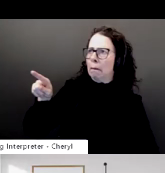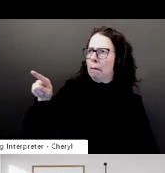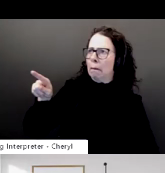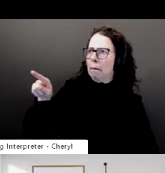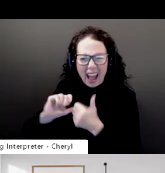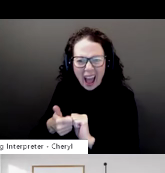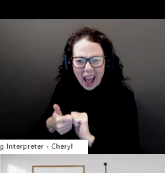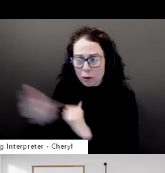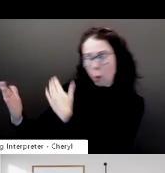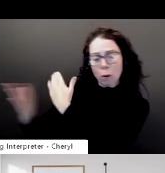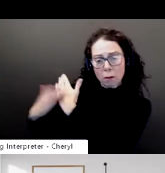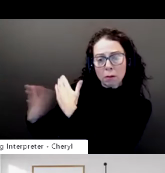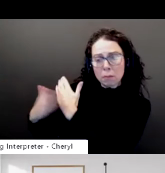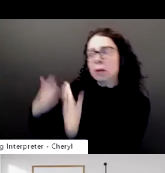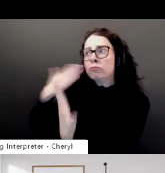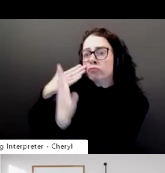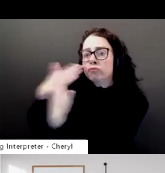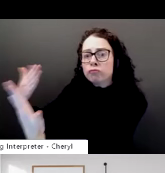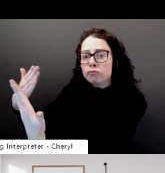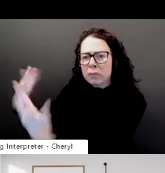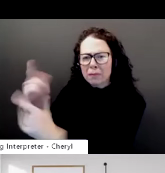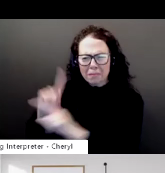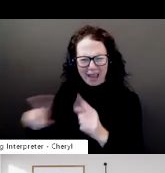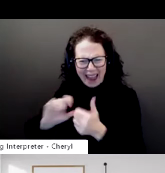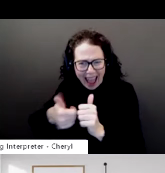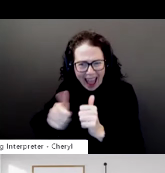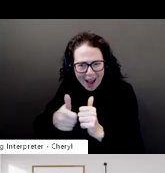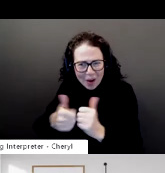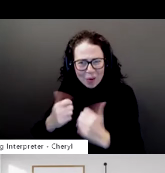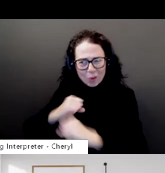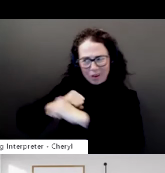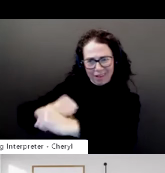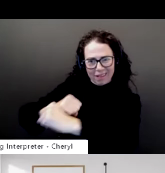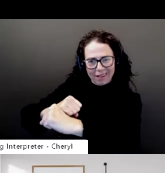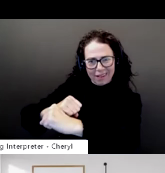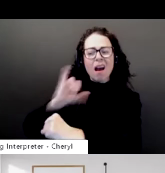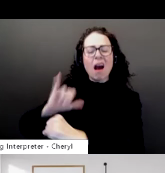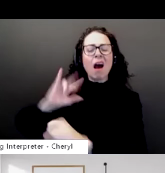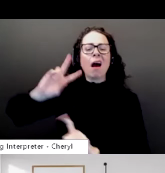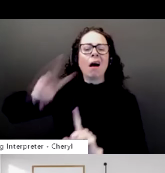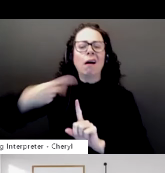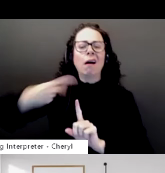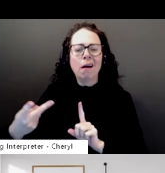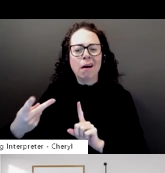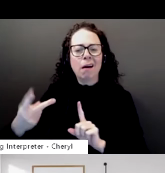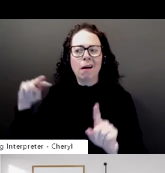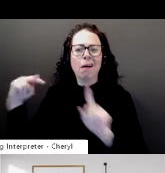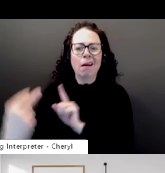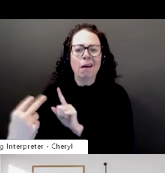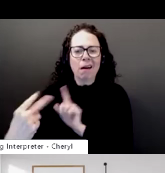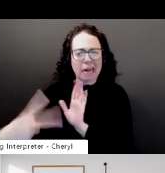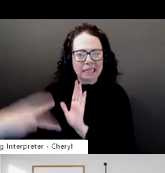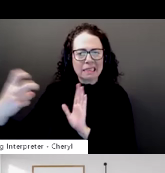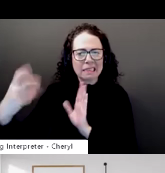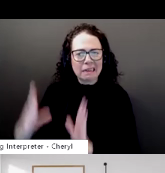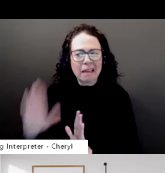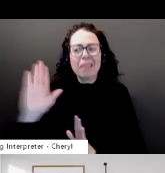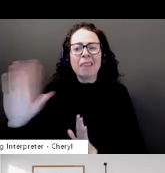to properly defend yourself, it's also important to think from the pickpocketer's perspective. And before you jump to